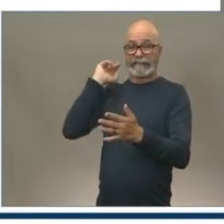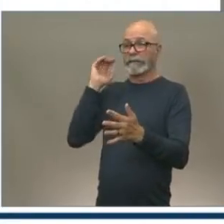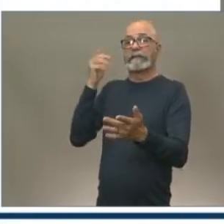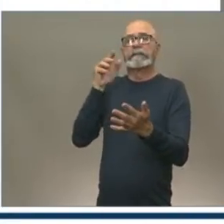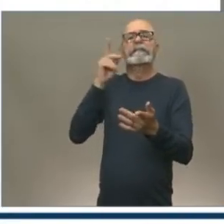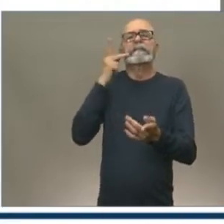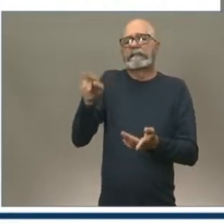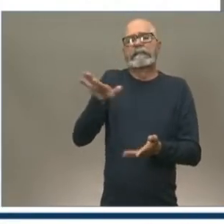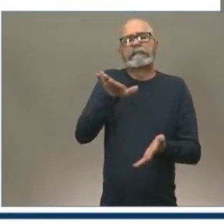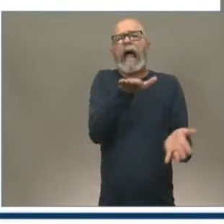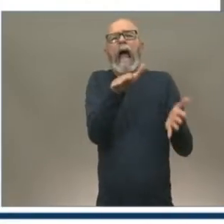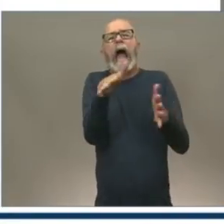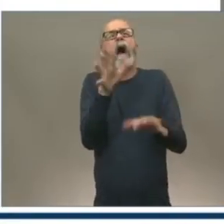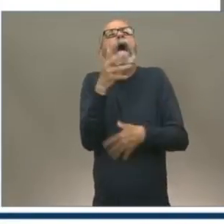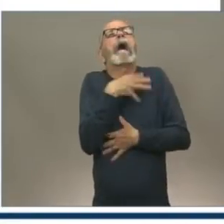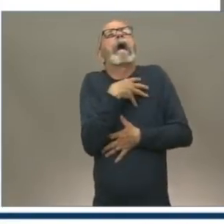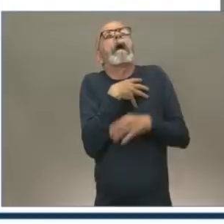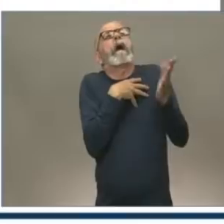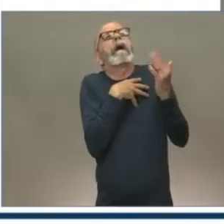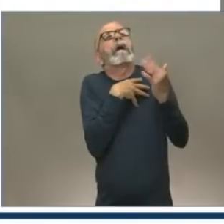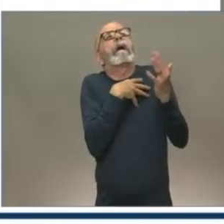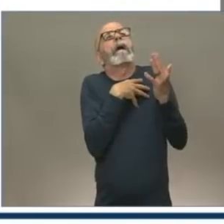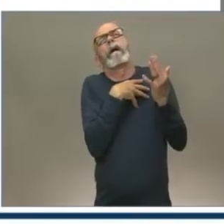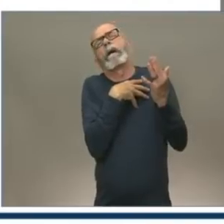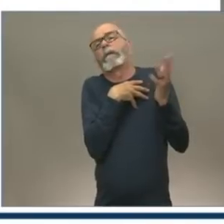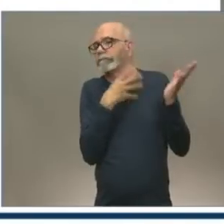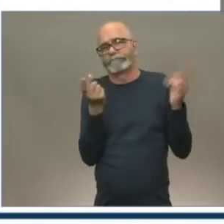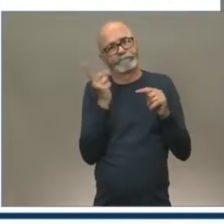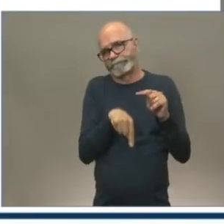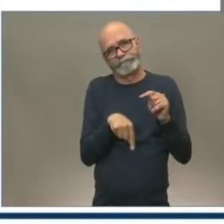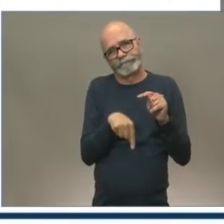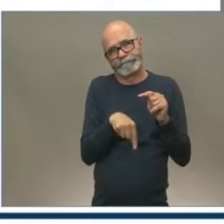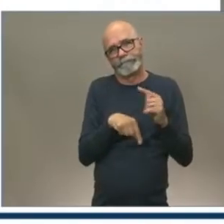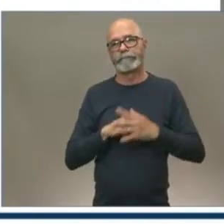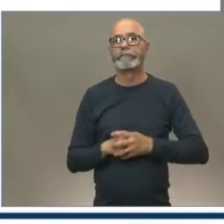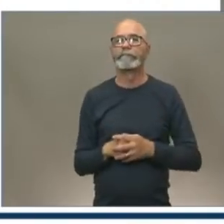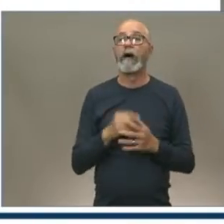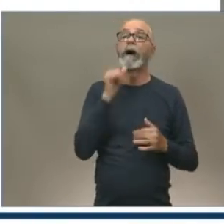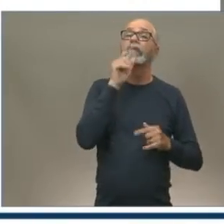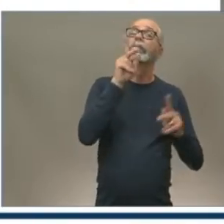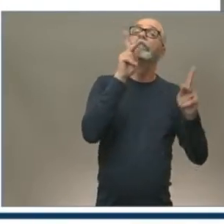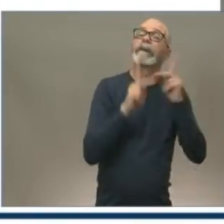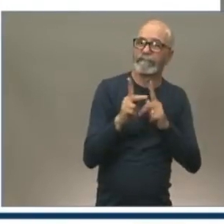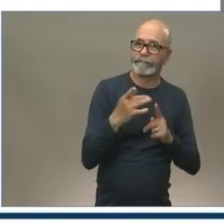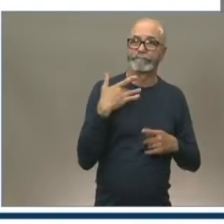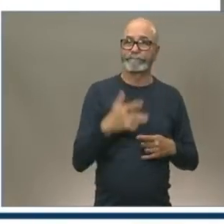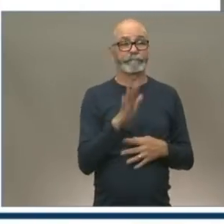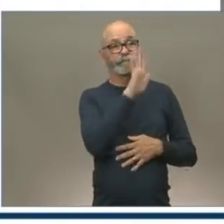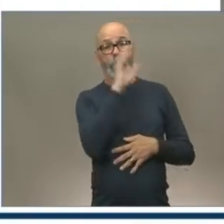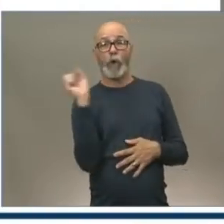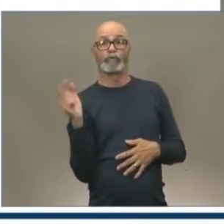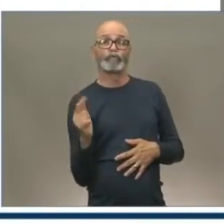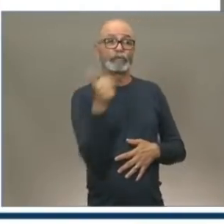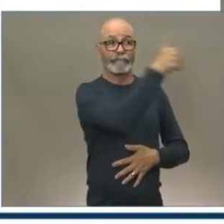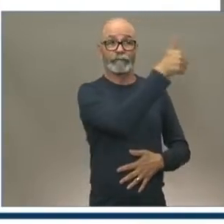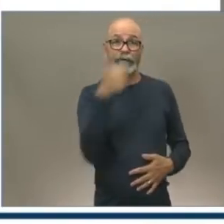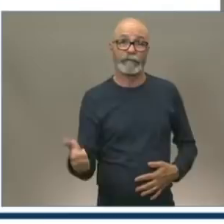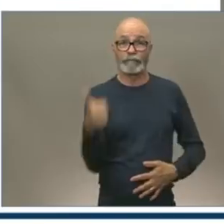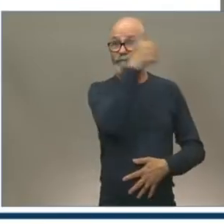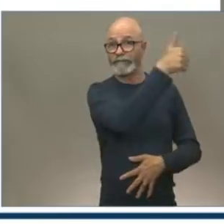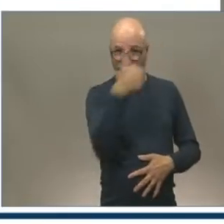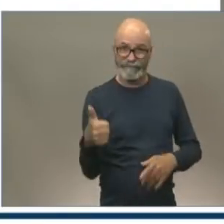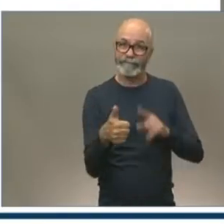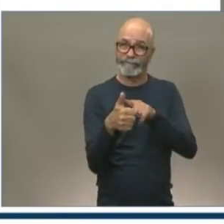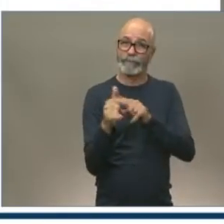to the protocols, followed by those who regularly travel. For the next 4 weeks, rotational workers will have